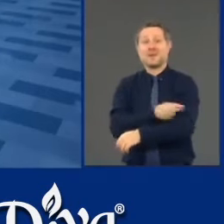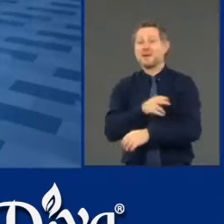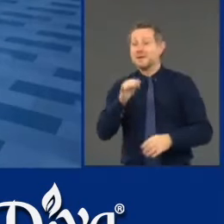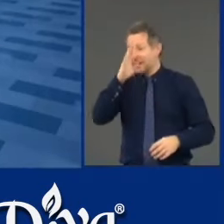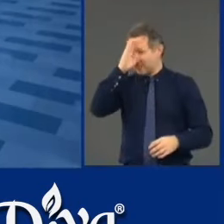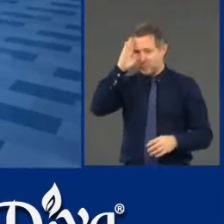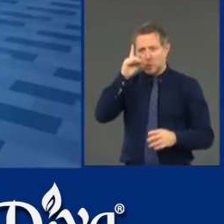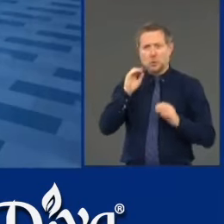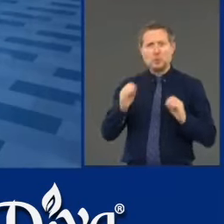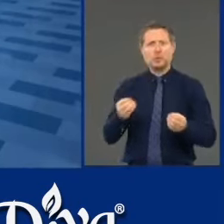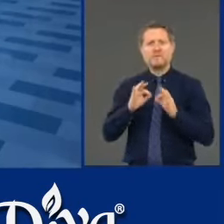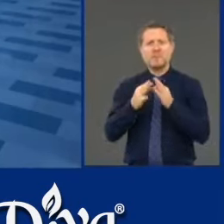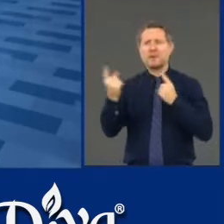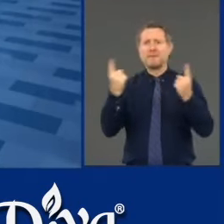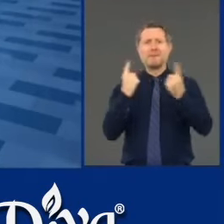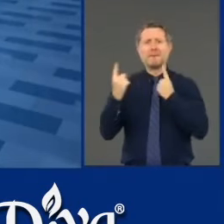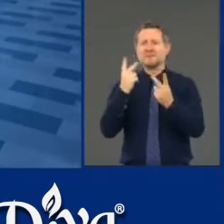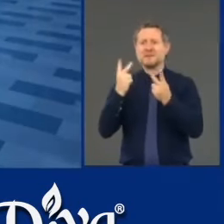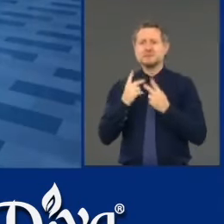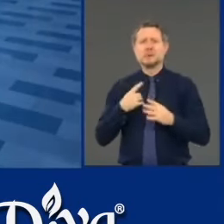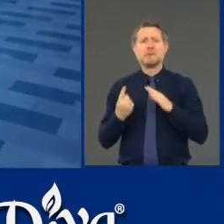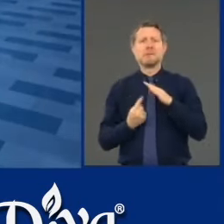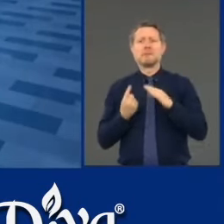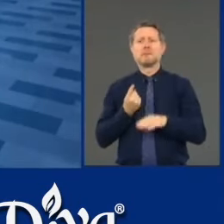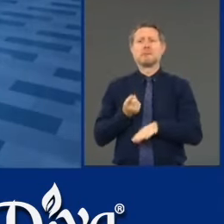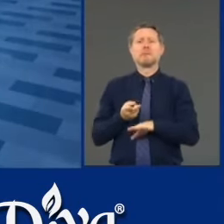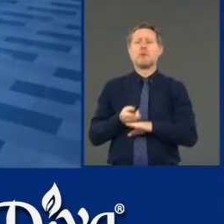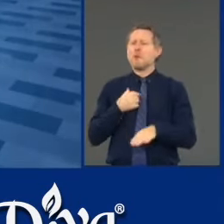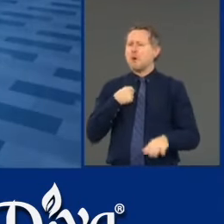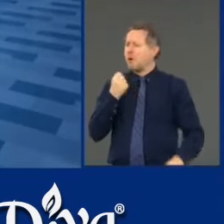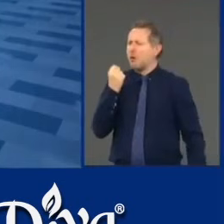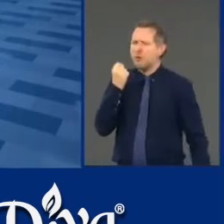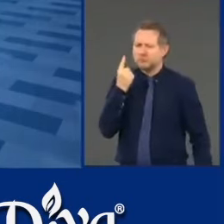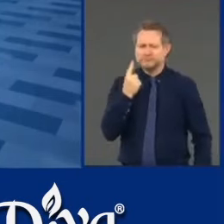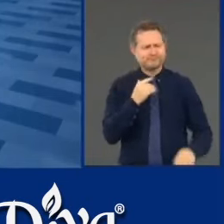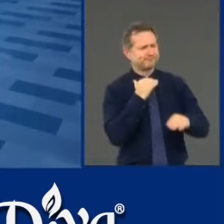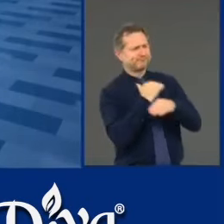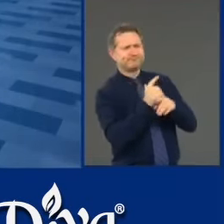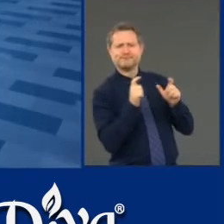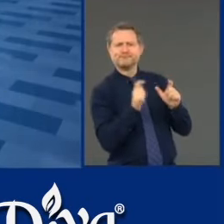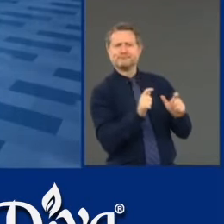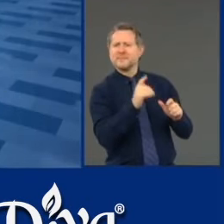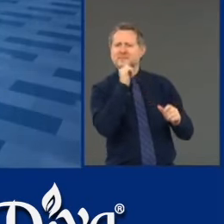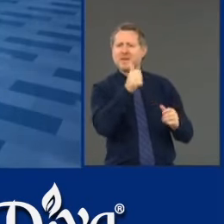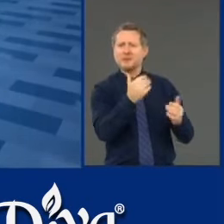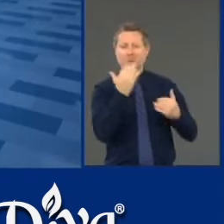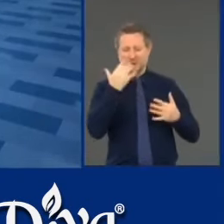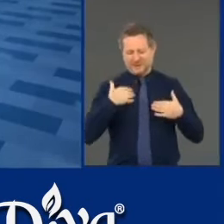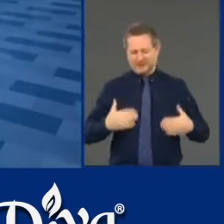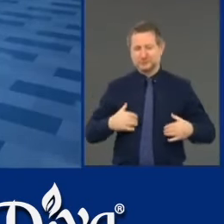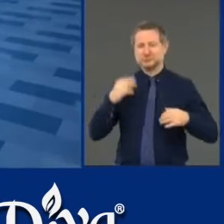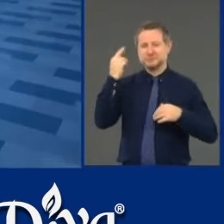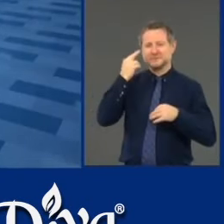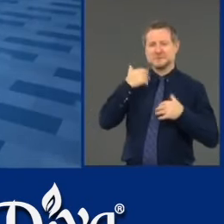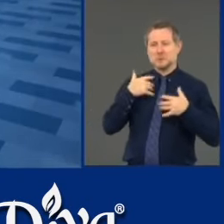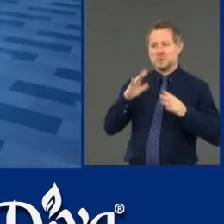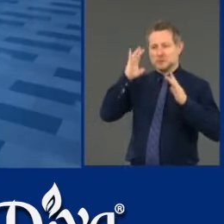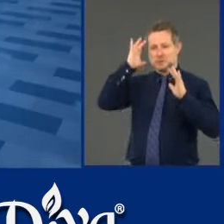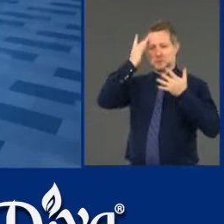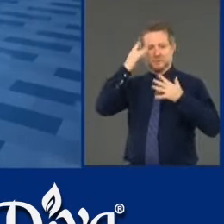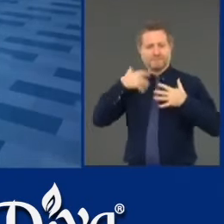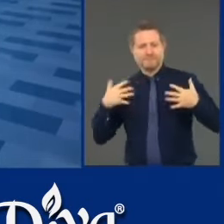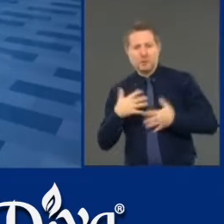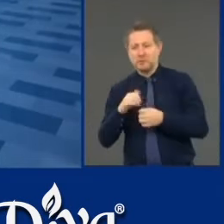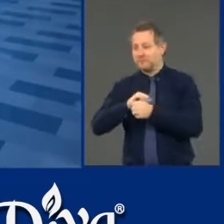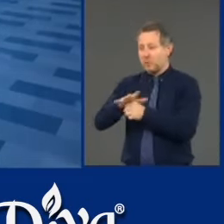I understand the health reasons for that. We were afraid of the virus spread, but this is a pilot project to see if we can